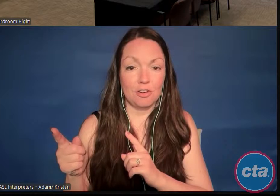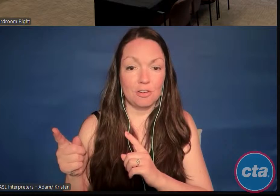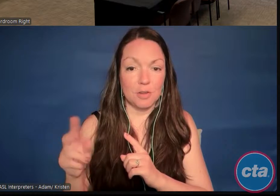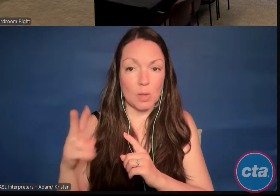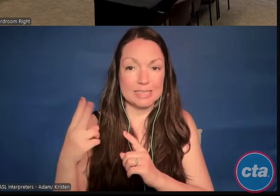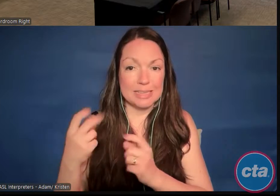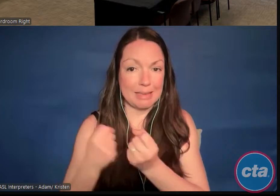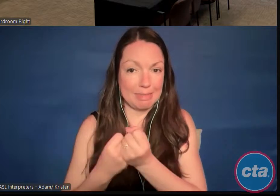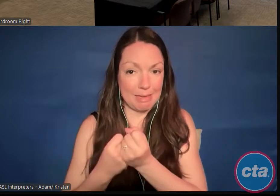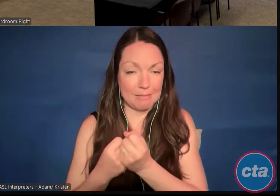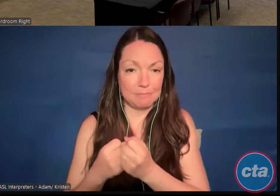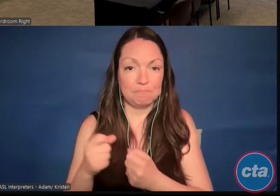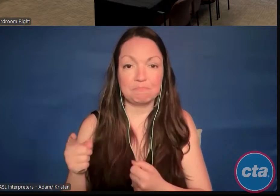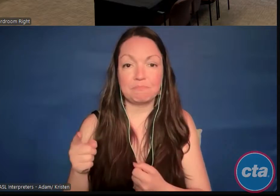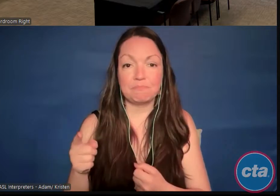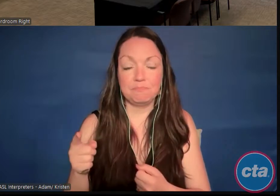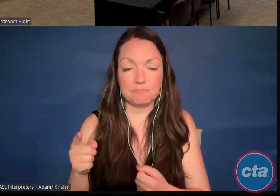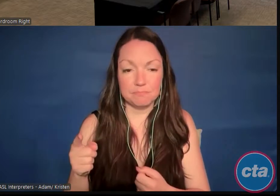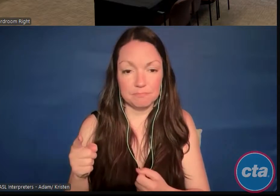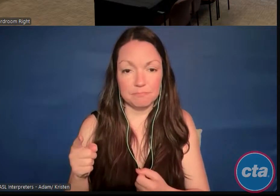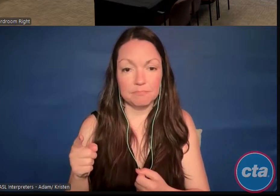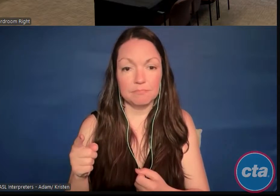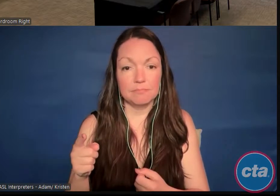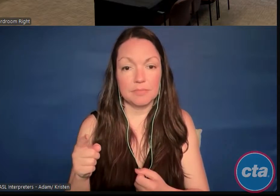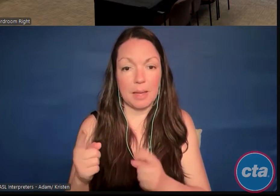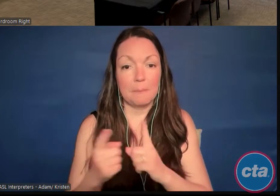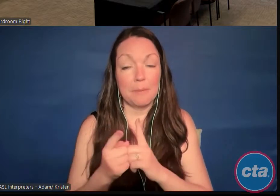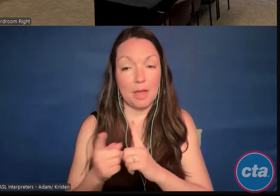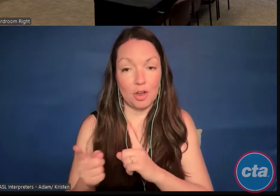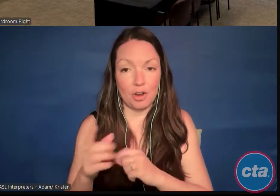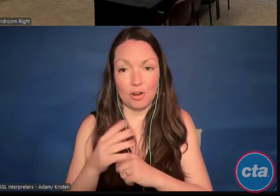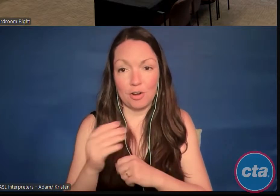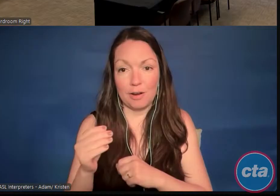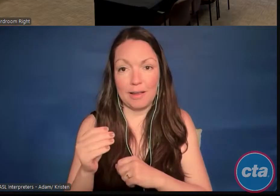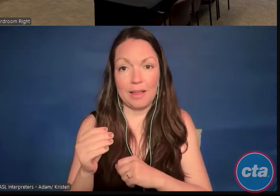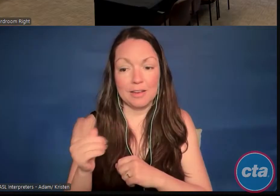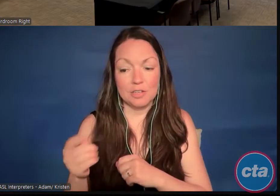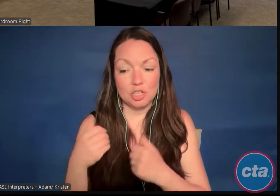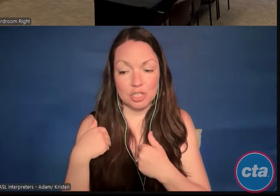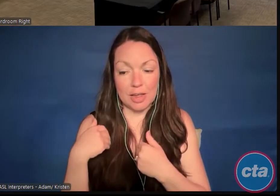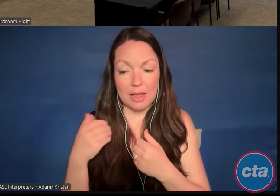on things, and I referred her to Oh, wonderful. Thank you for